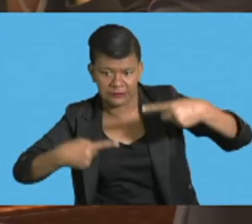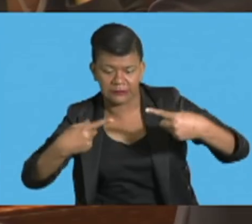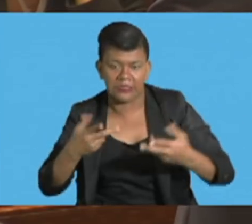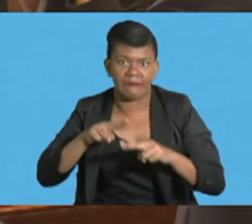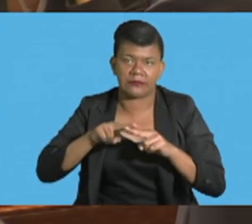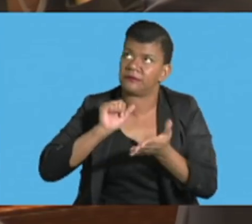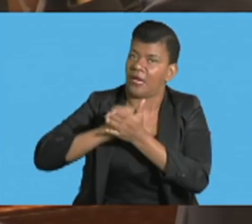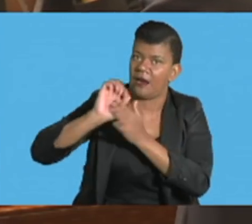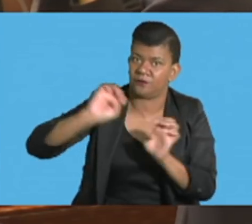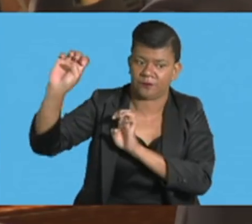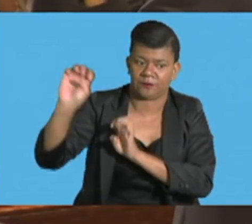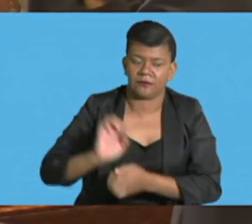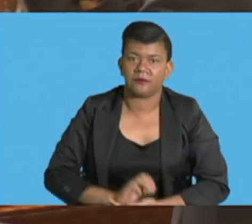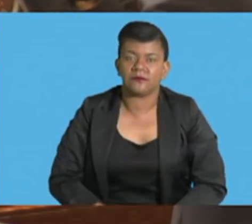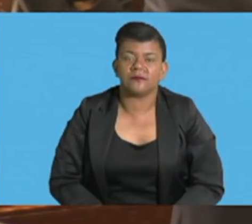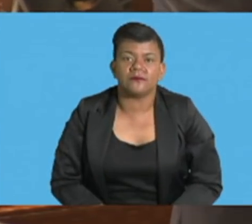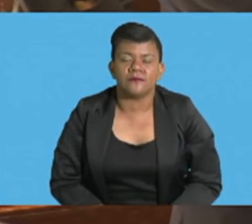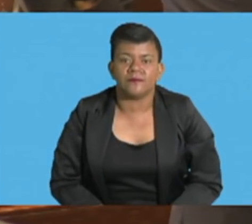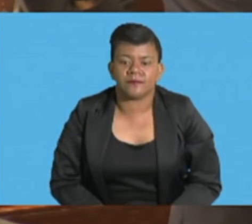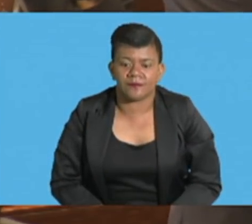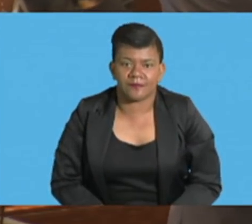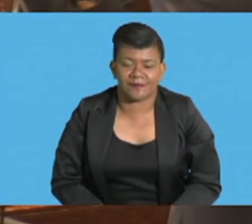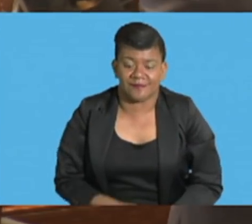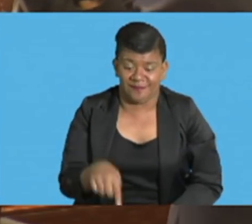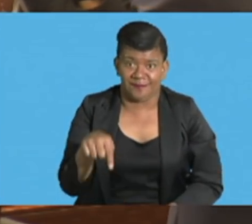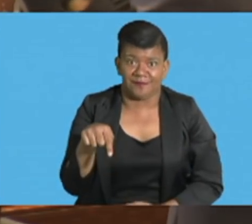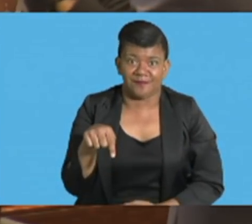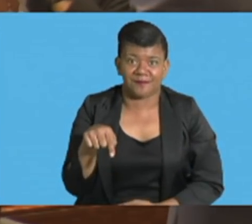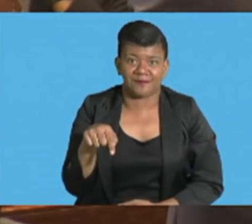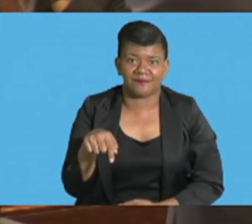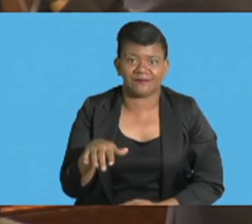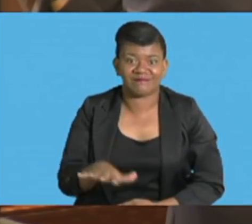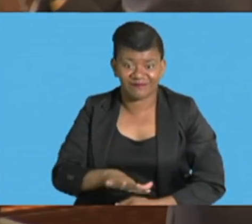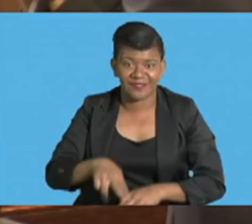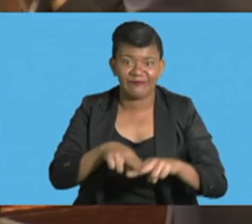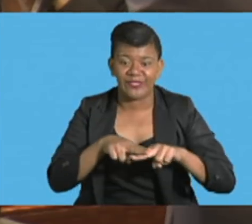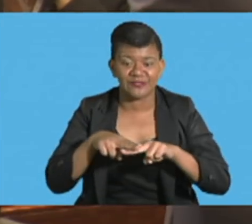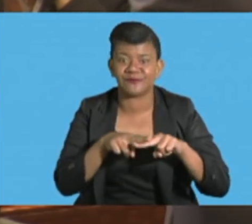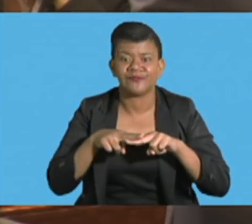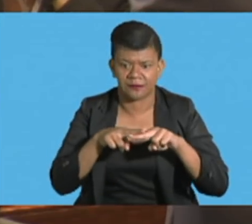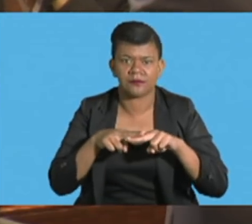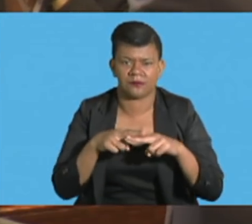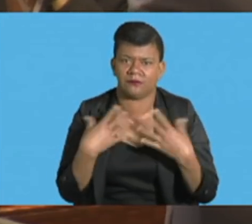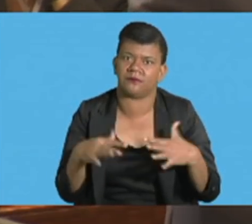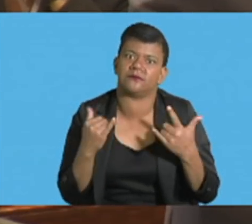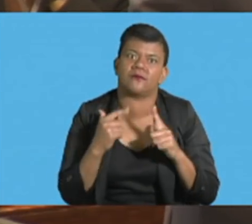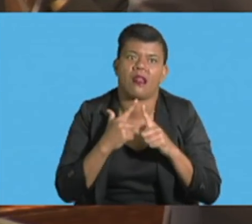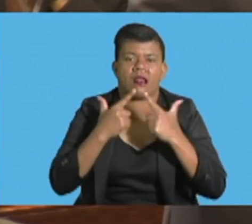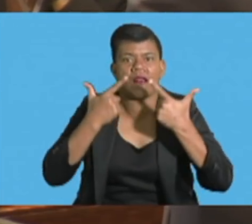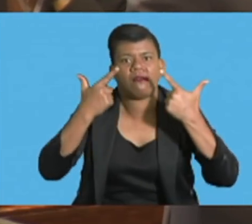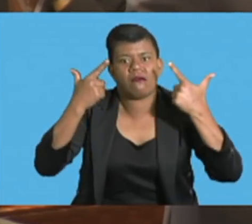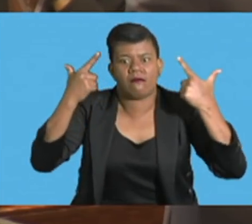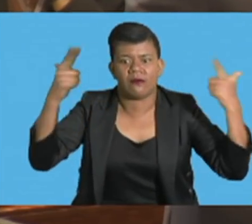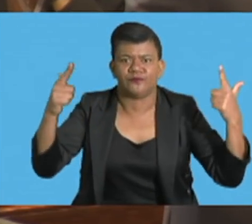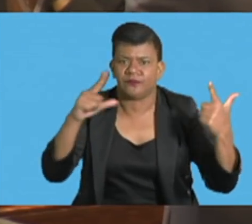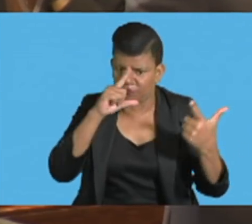Fiji cannot influence trends in global market as large as sugar, nor can we predict where the price of